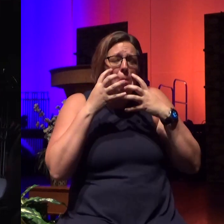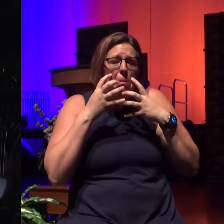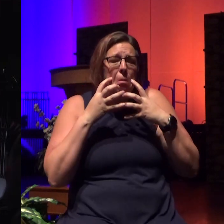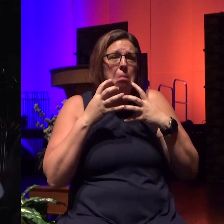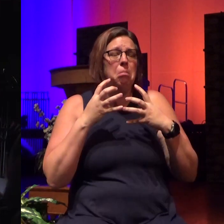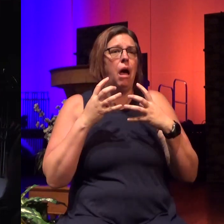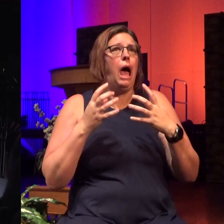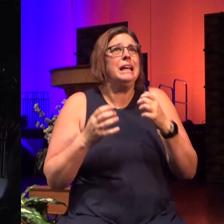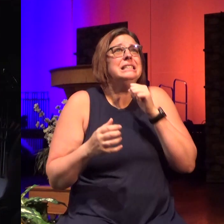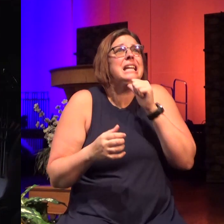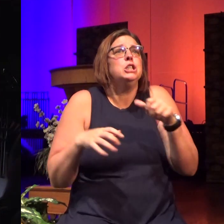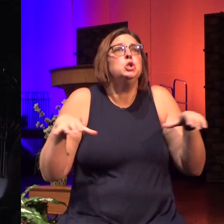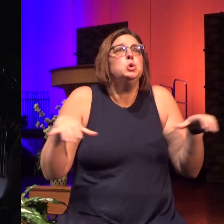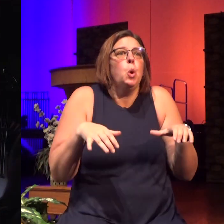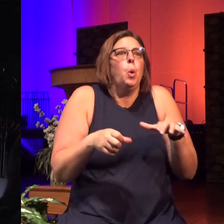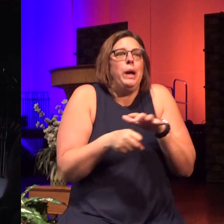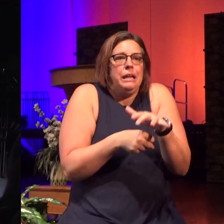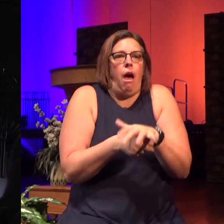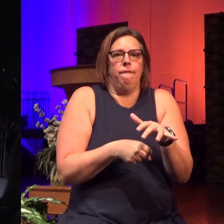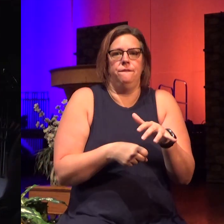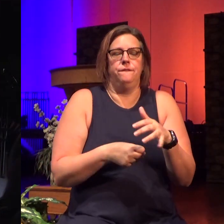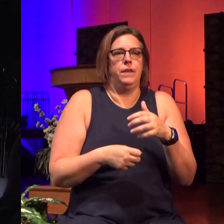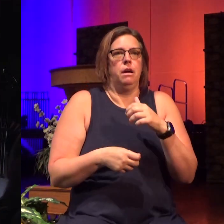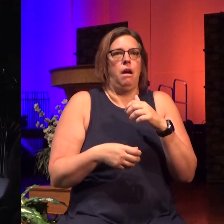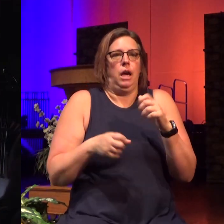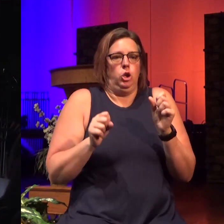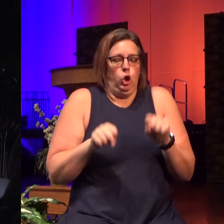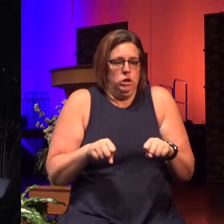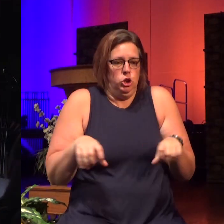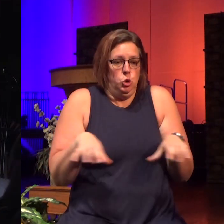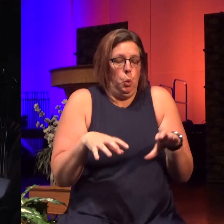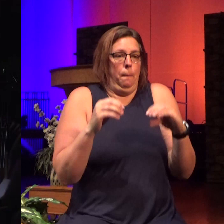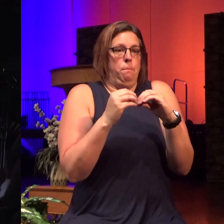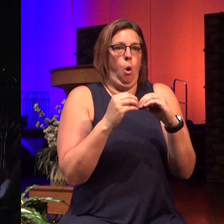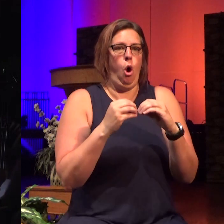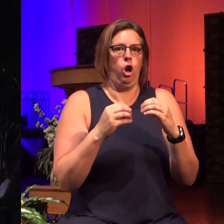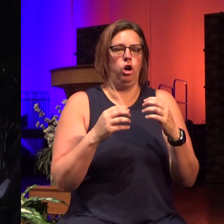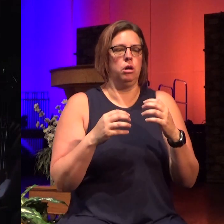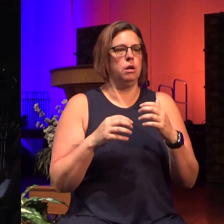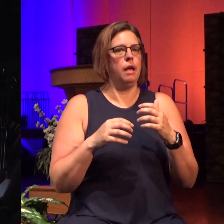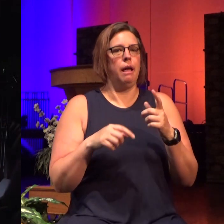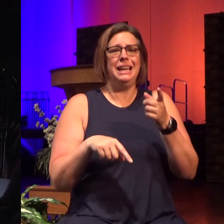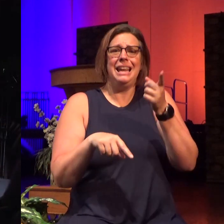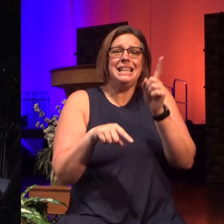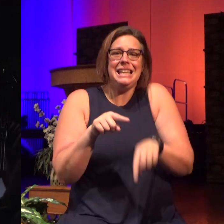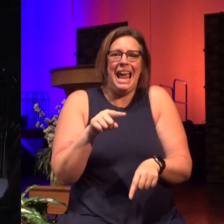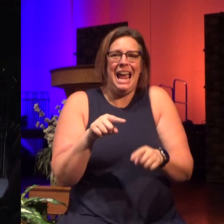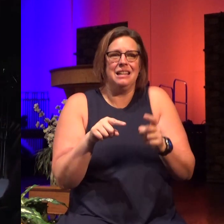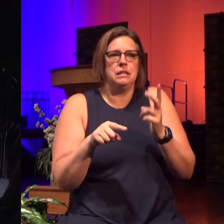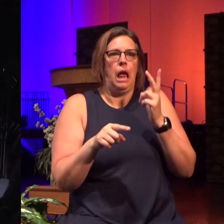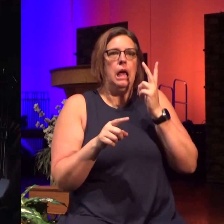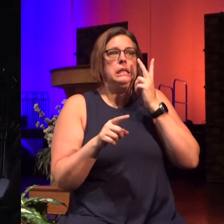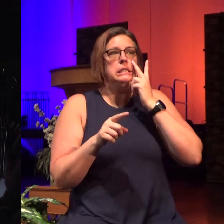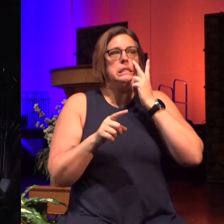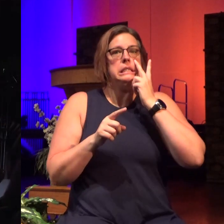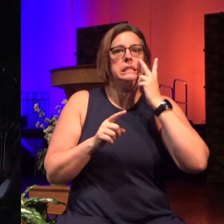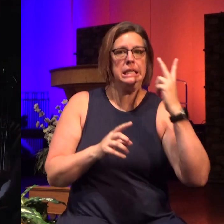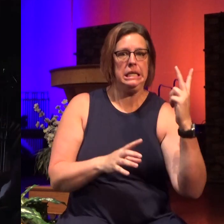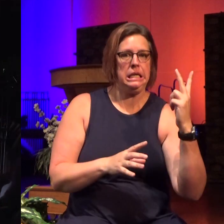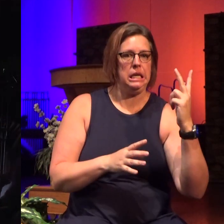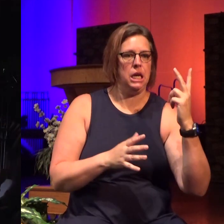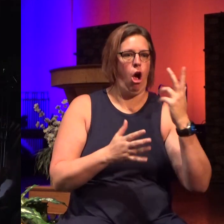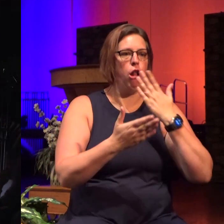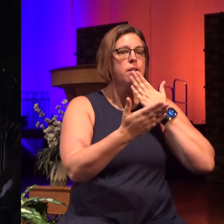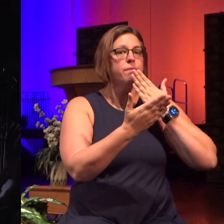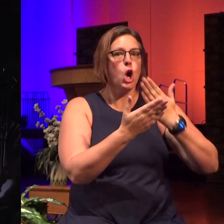I didn't do enough. I could have done more. And he can't even see in that moment the good he's